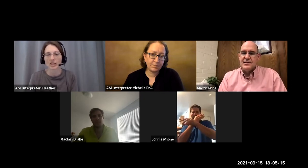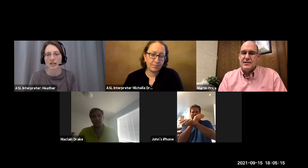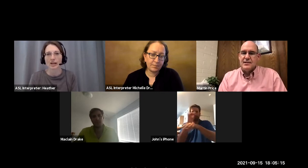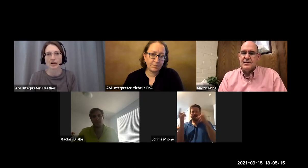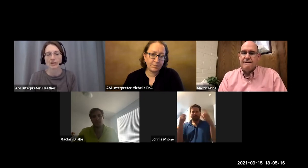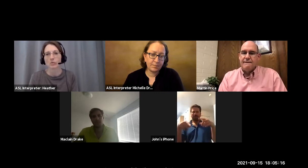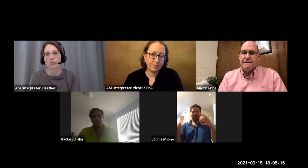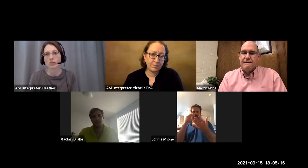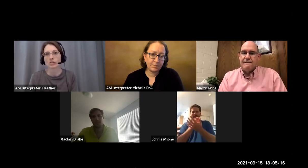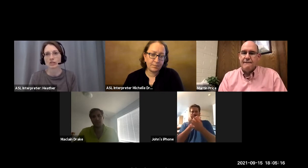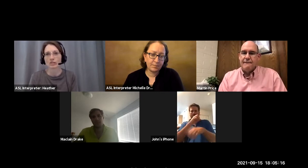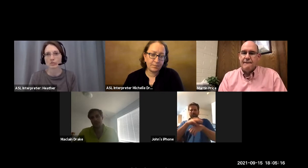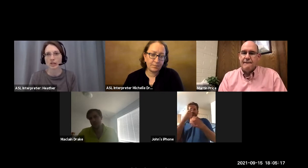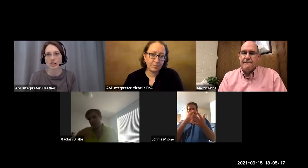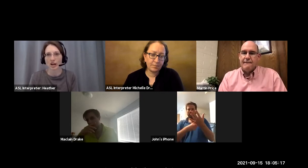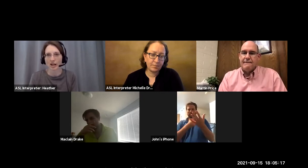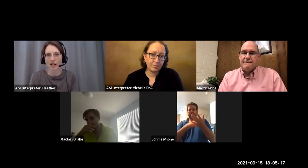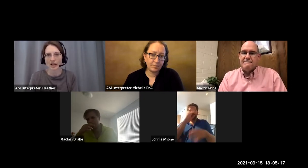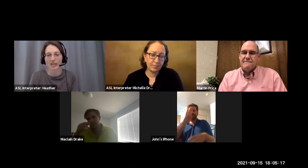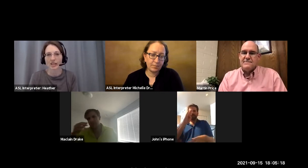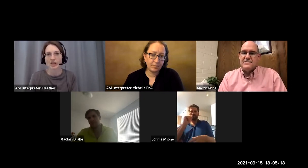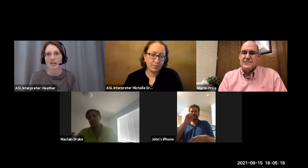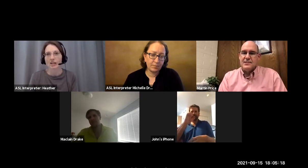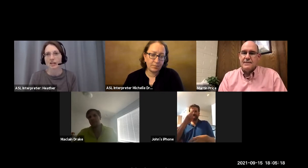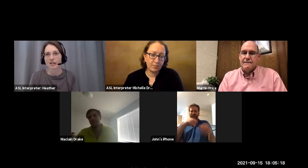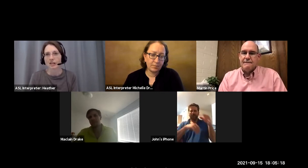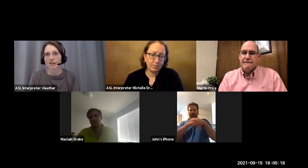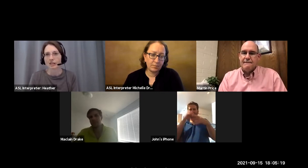therapists or uses VRI